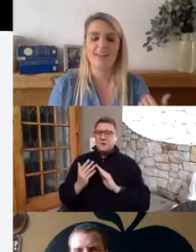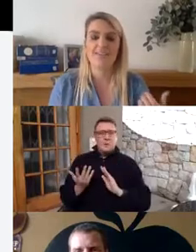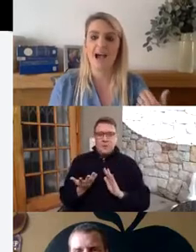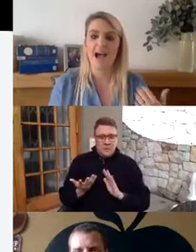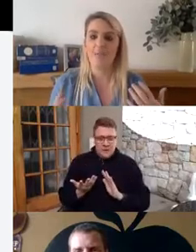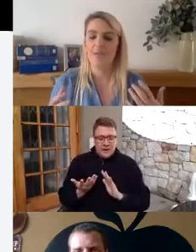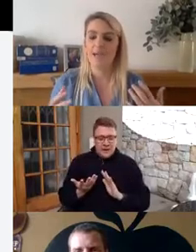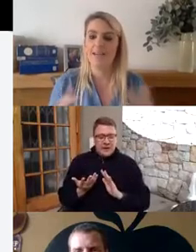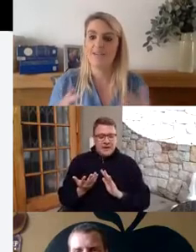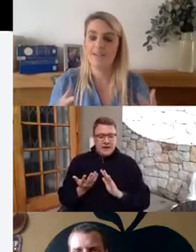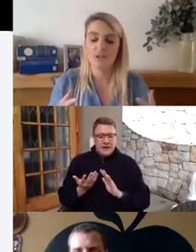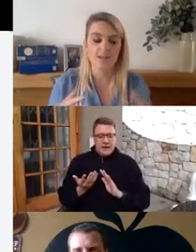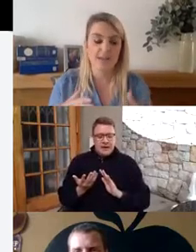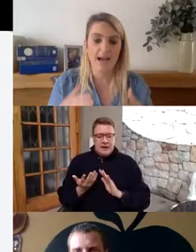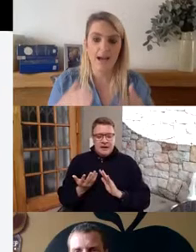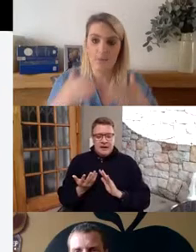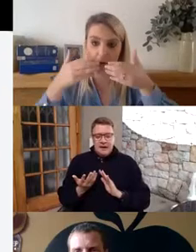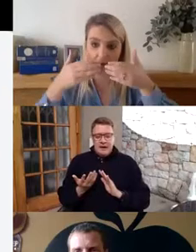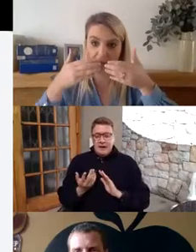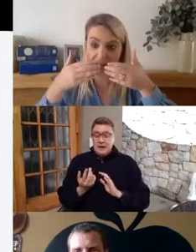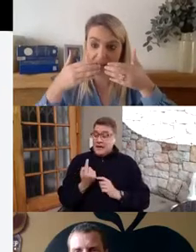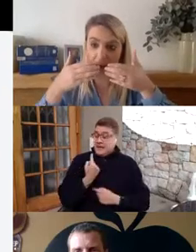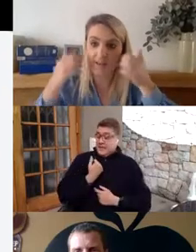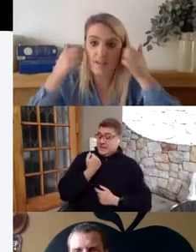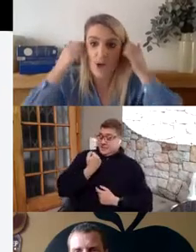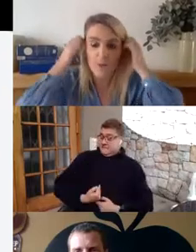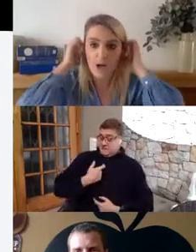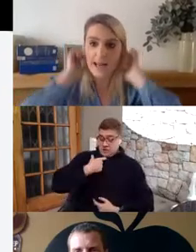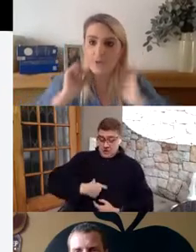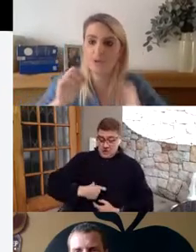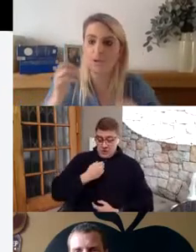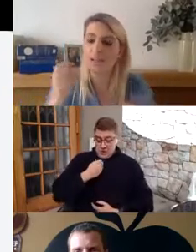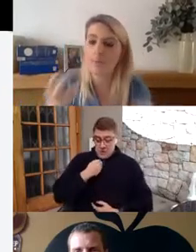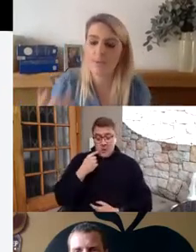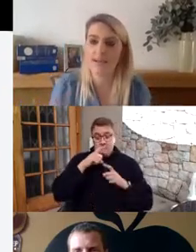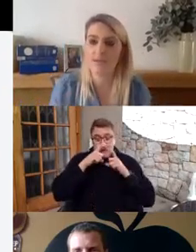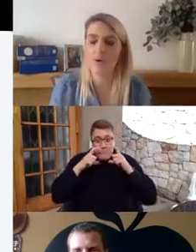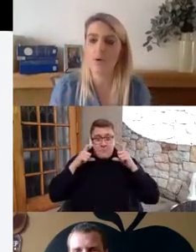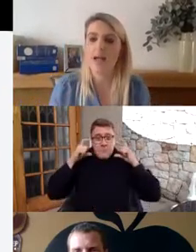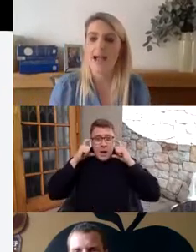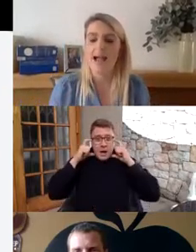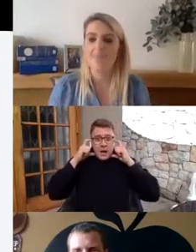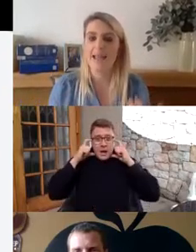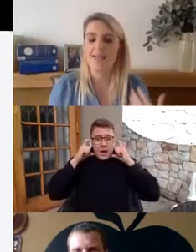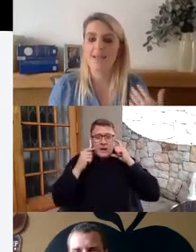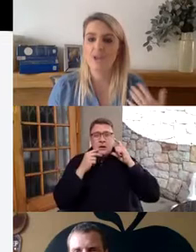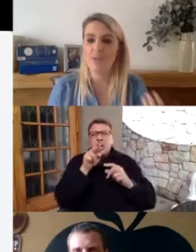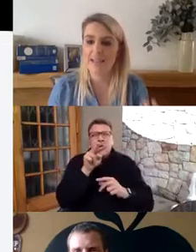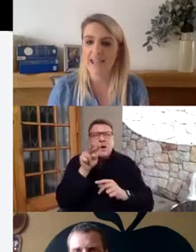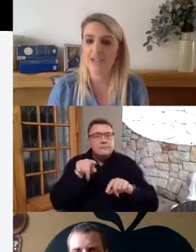that individuals with the face masks were not able to lip read anymore, and it